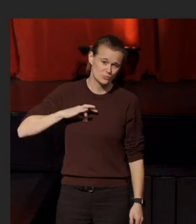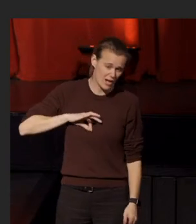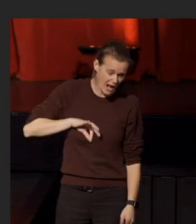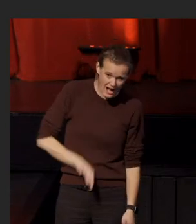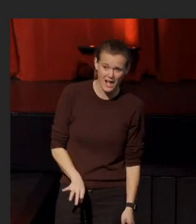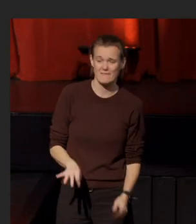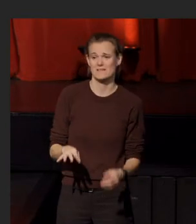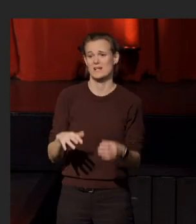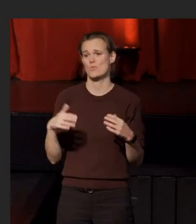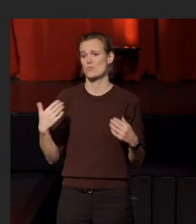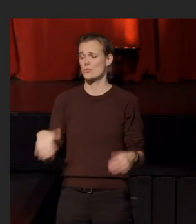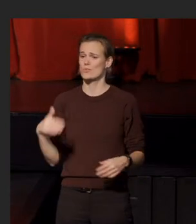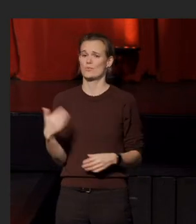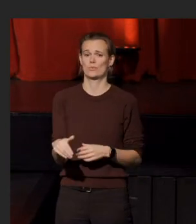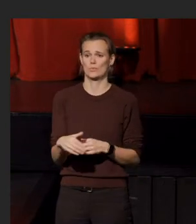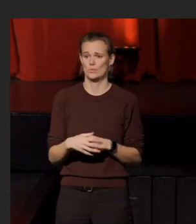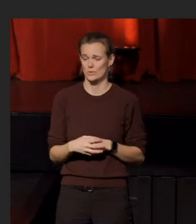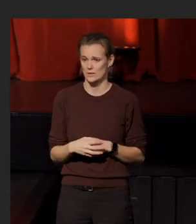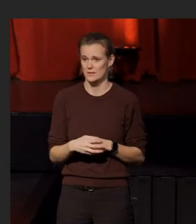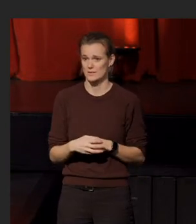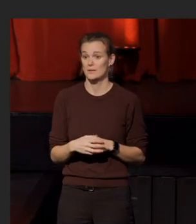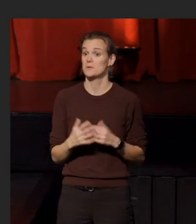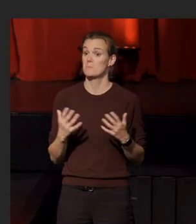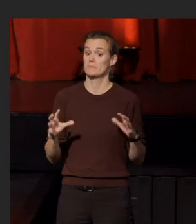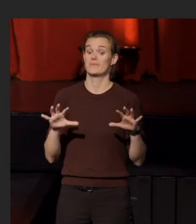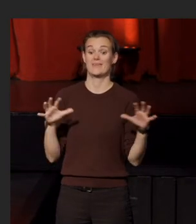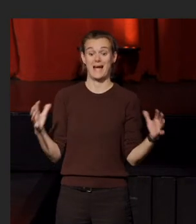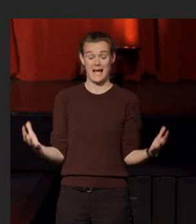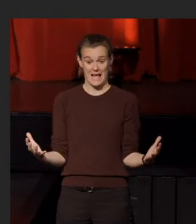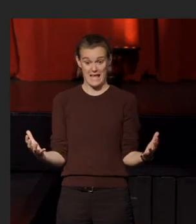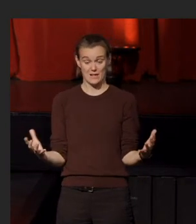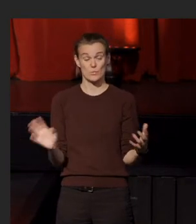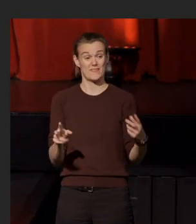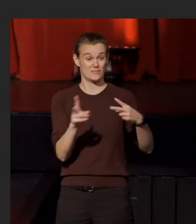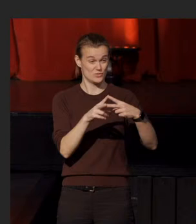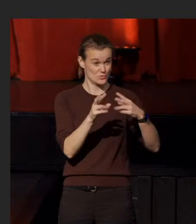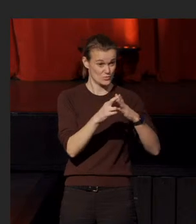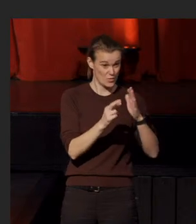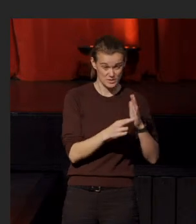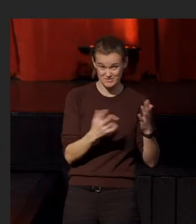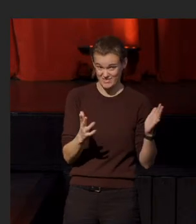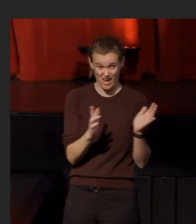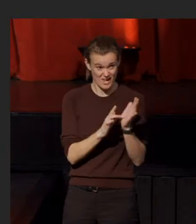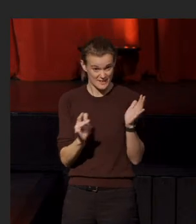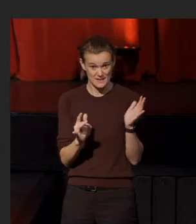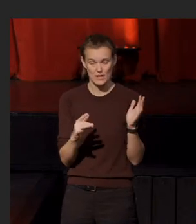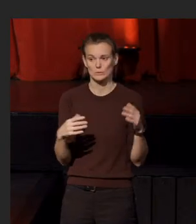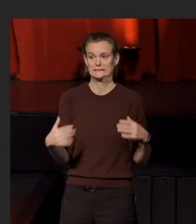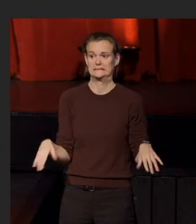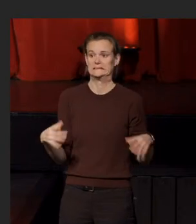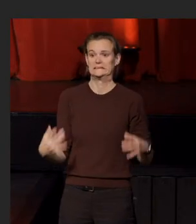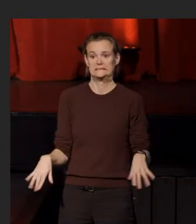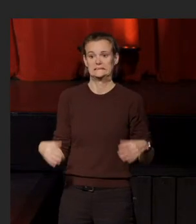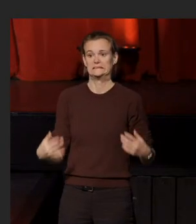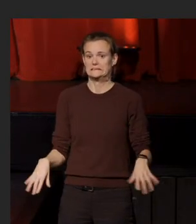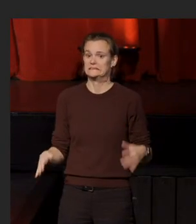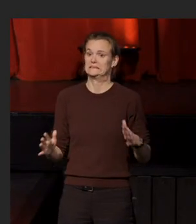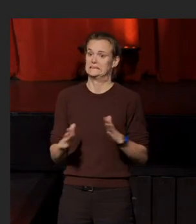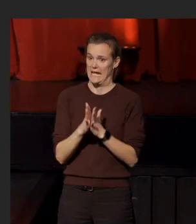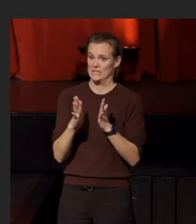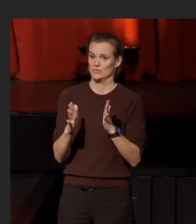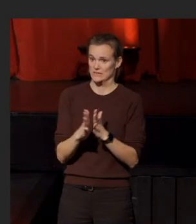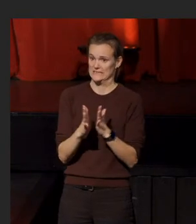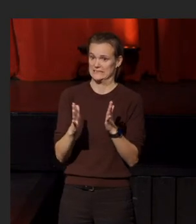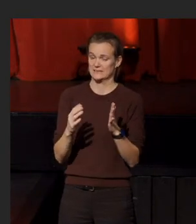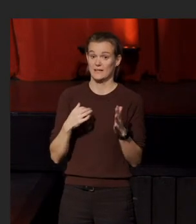it paints a very, very disturbing picture. For someone like me who's been studying this topic for many, many years,